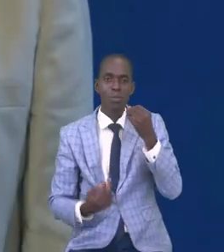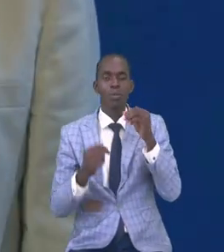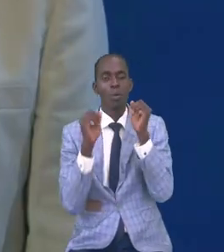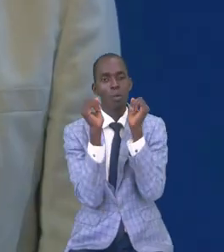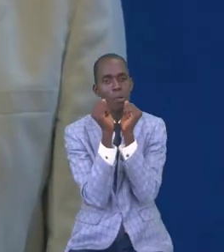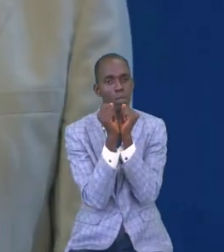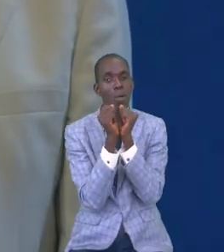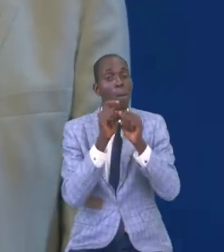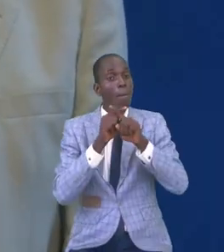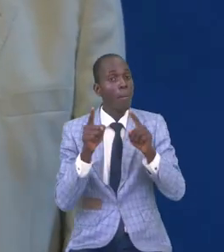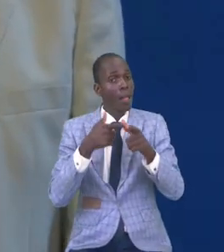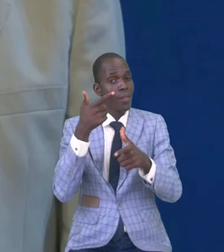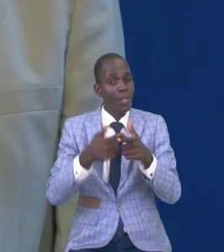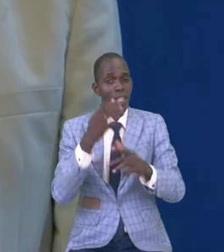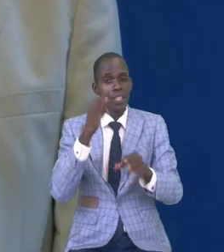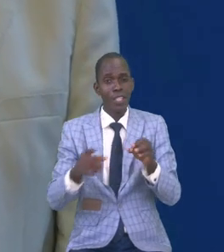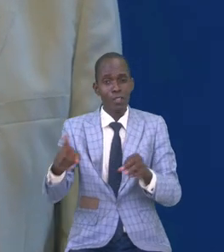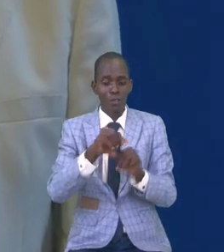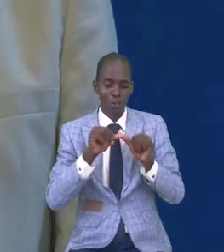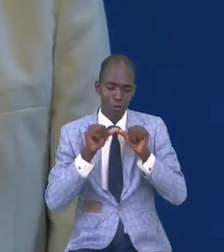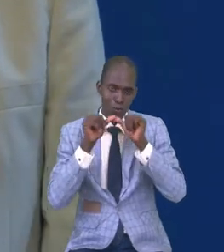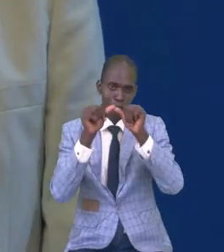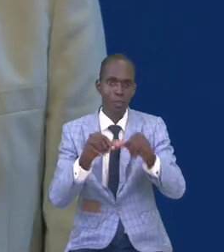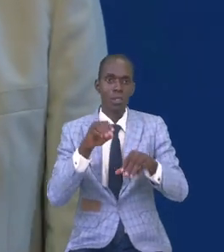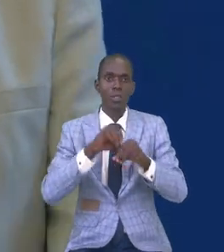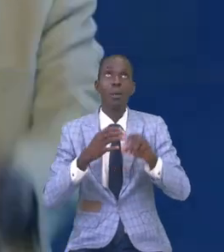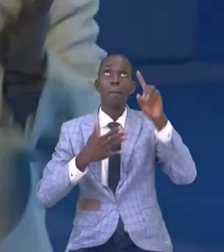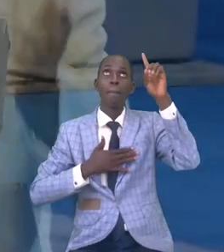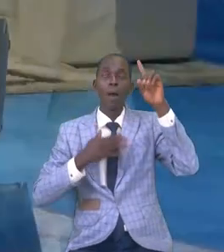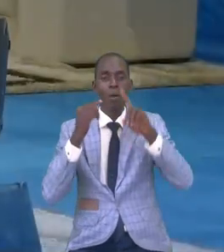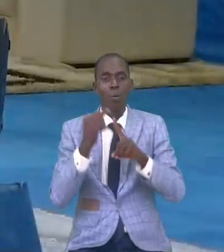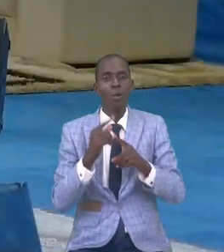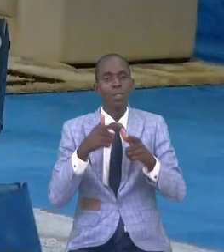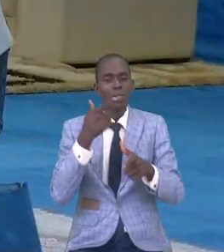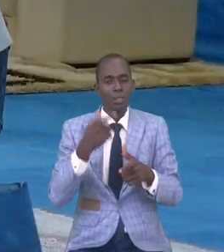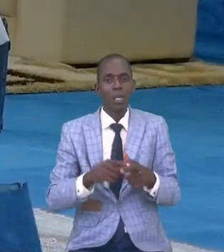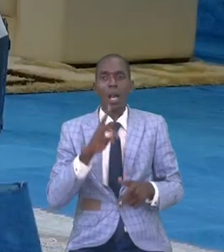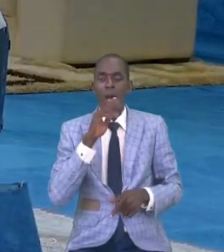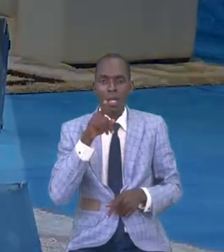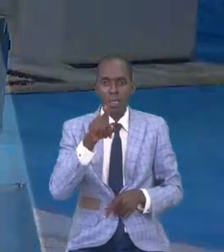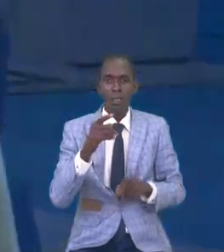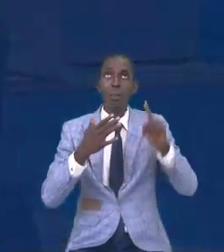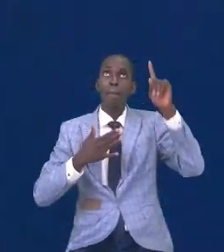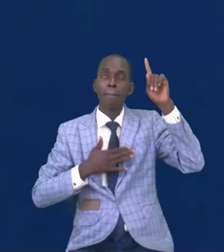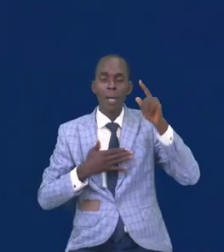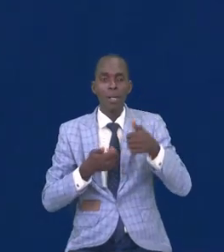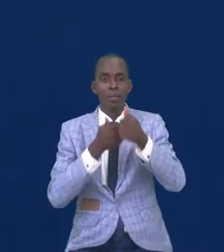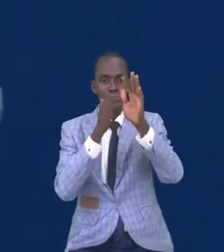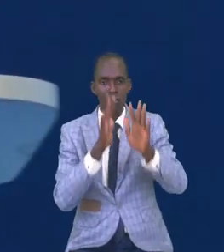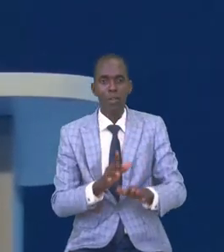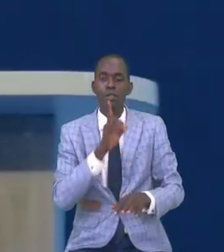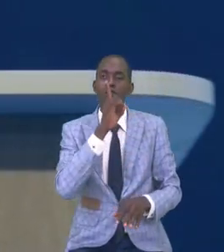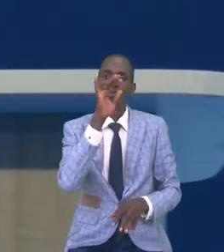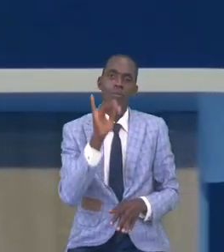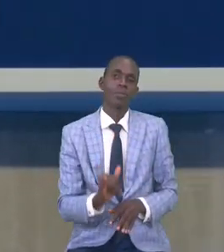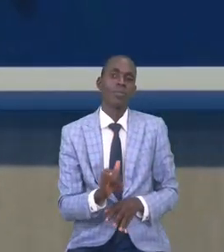if you continue in my word, then are ye my disciples indeed. As